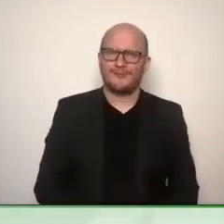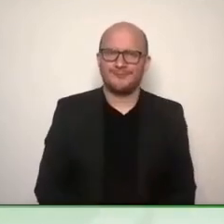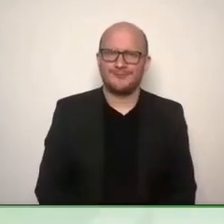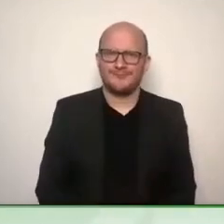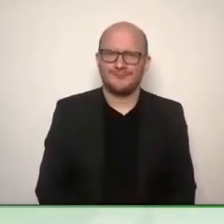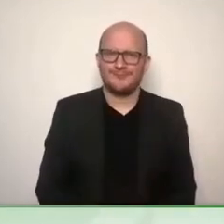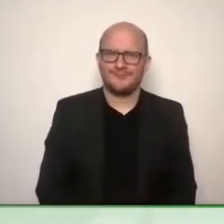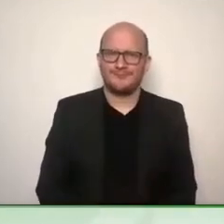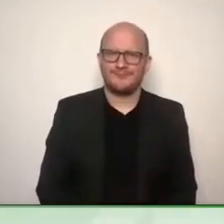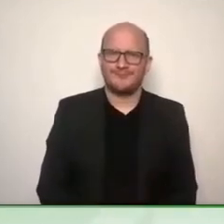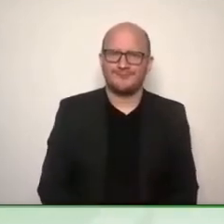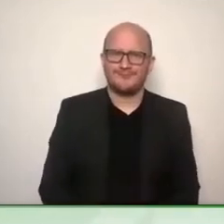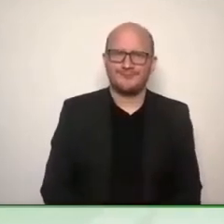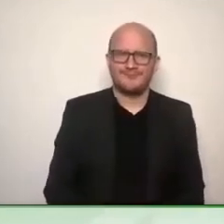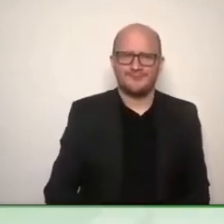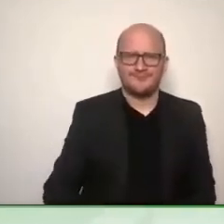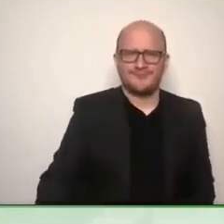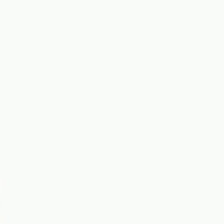uh